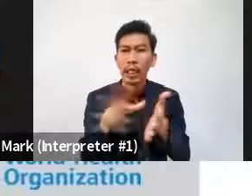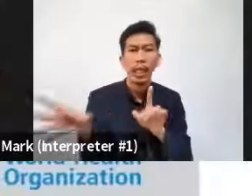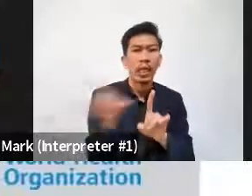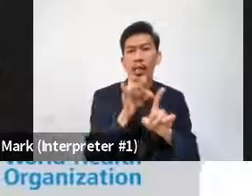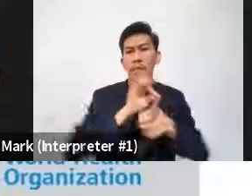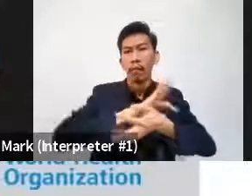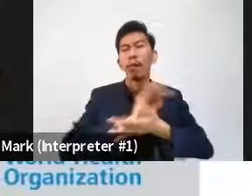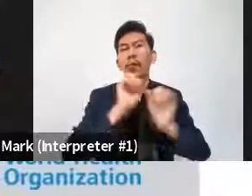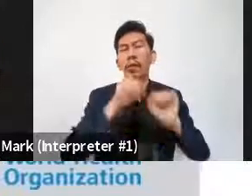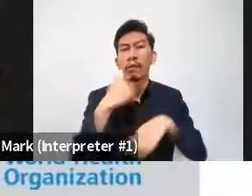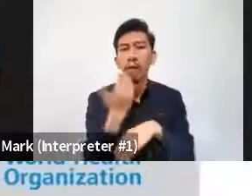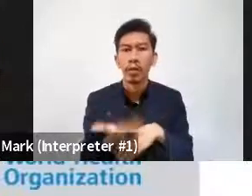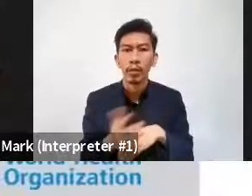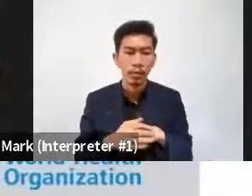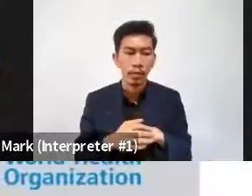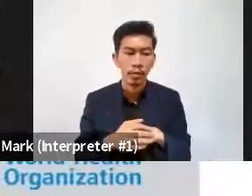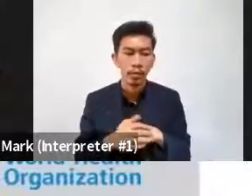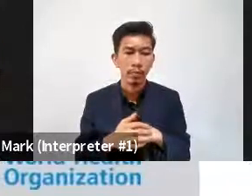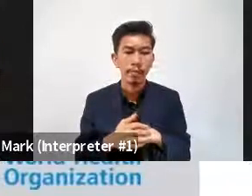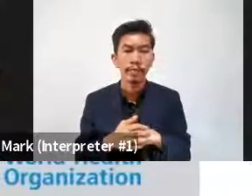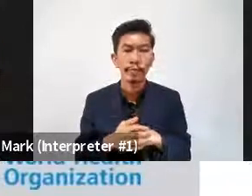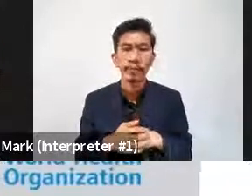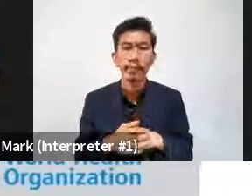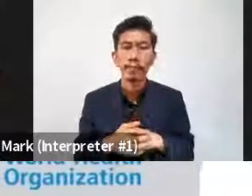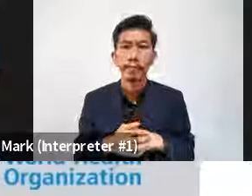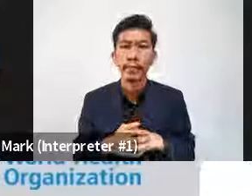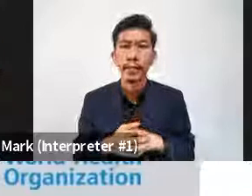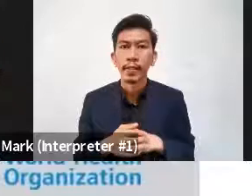between COVID-19 and non-communicable diseases.